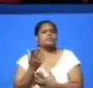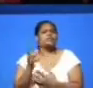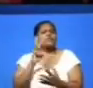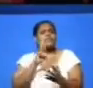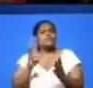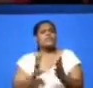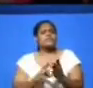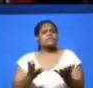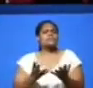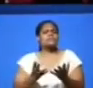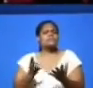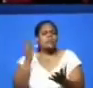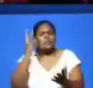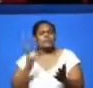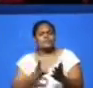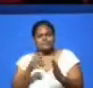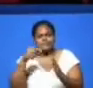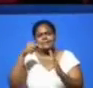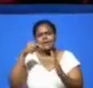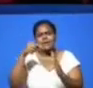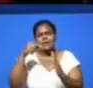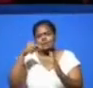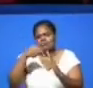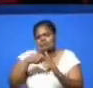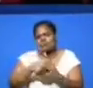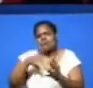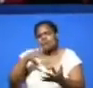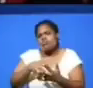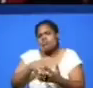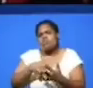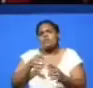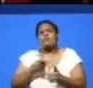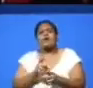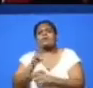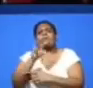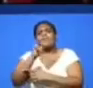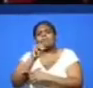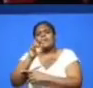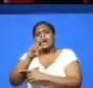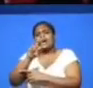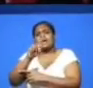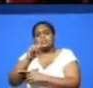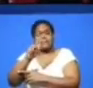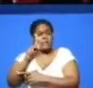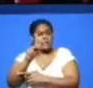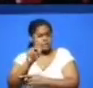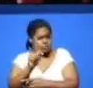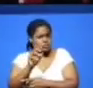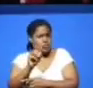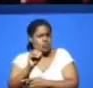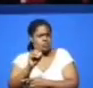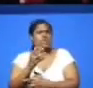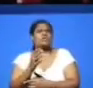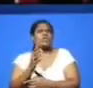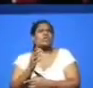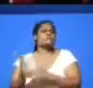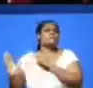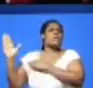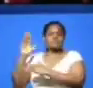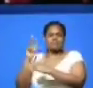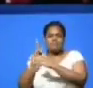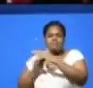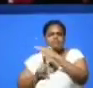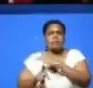our text is the same root word from which we get the word martyr. And the ancient prophet is trying to help us understand